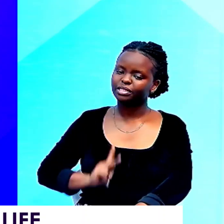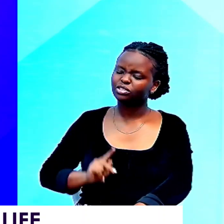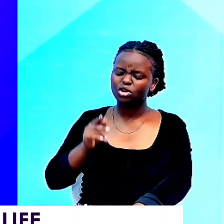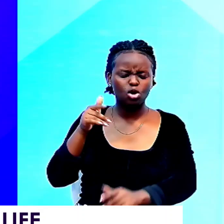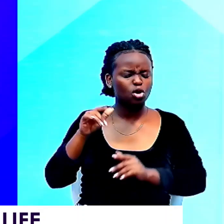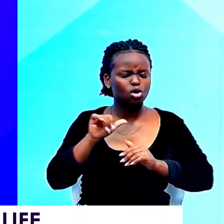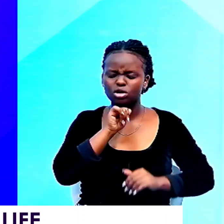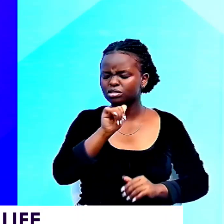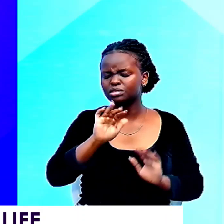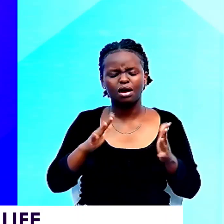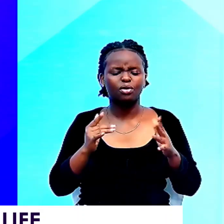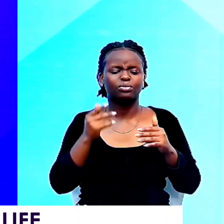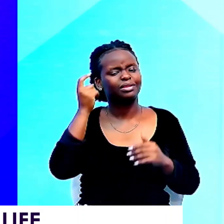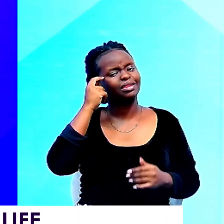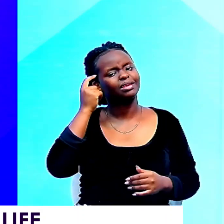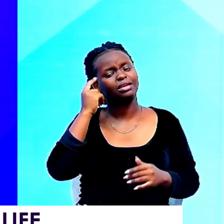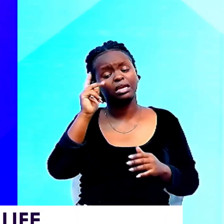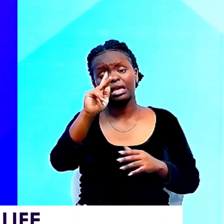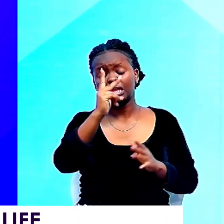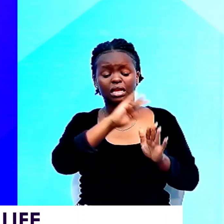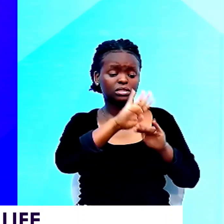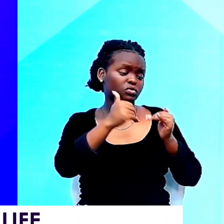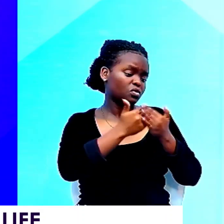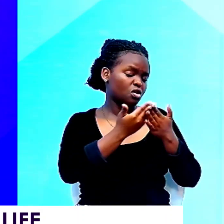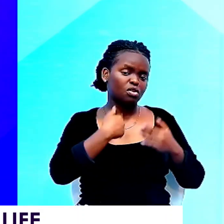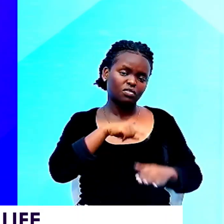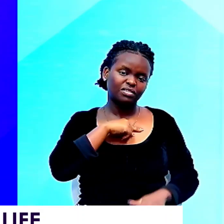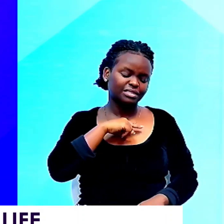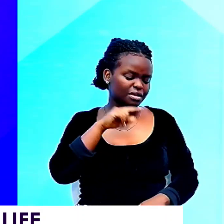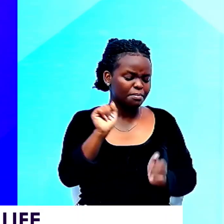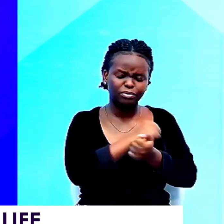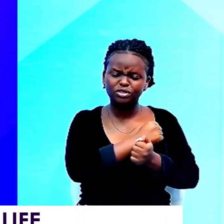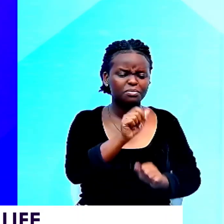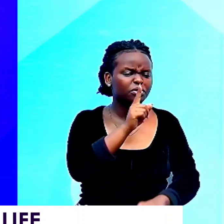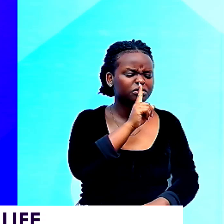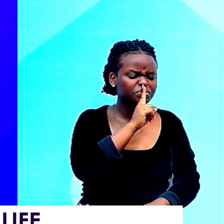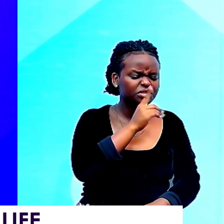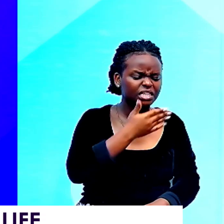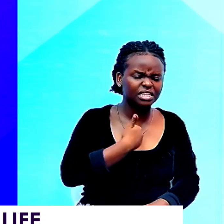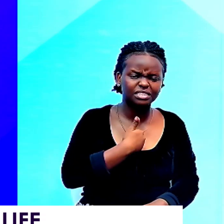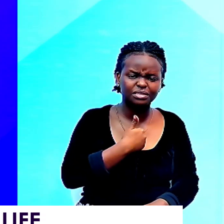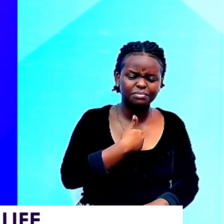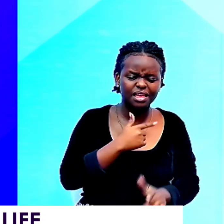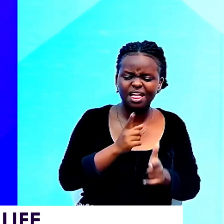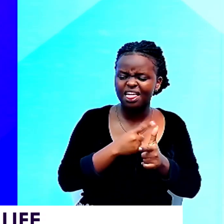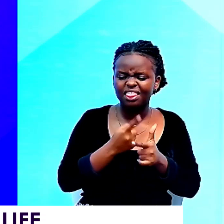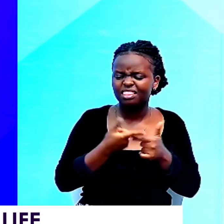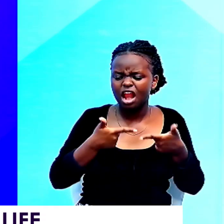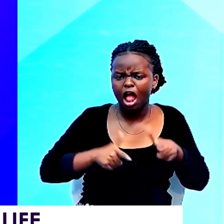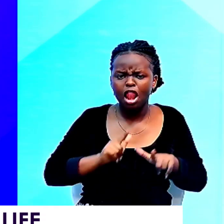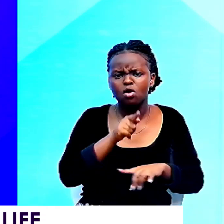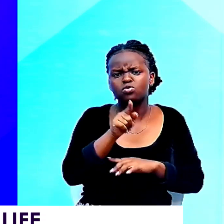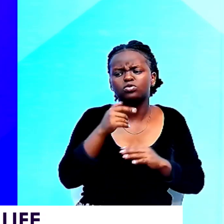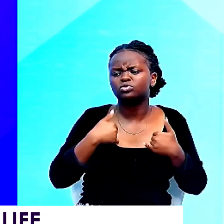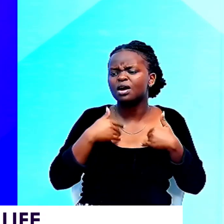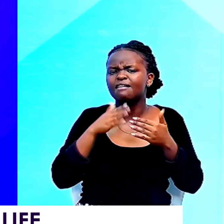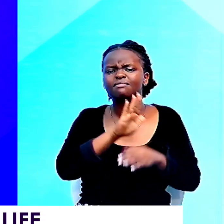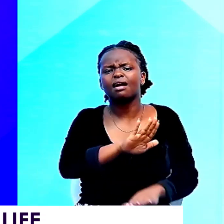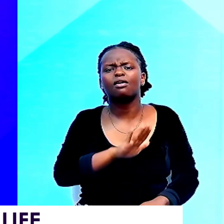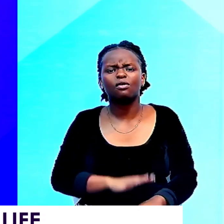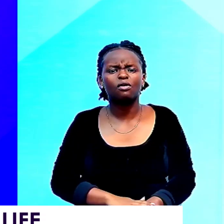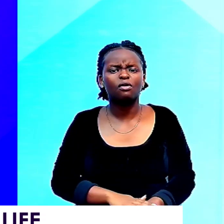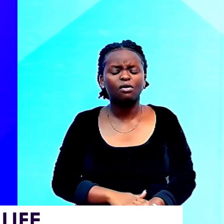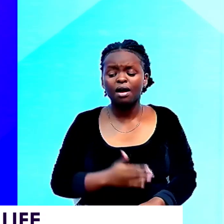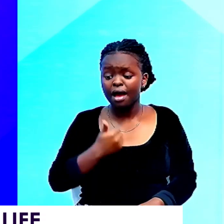because Kenya is for all of us. You can't silence me so that you can have your way. Yet, I also have my way, which is not just